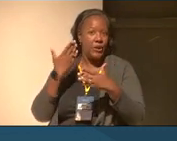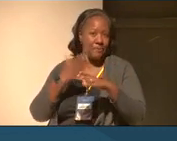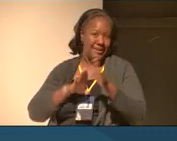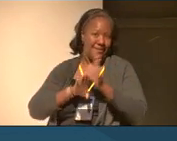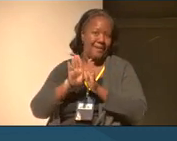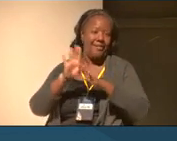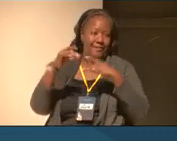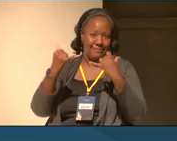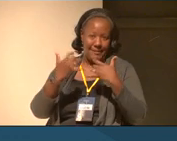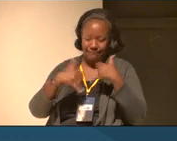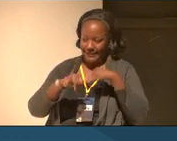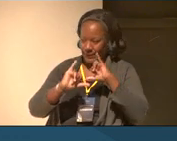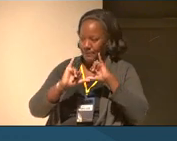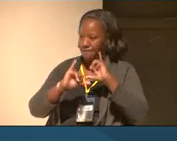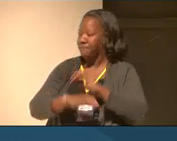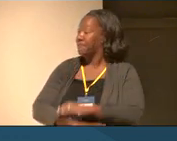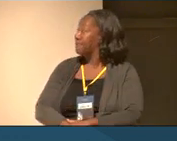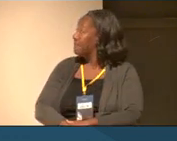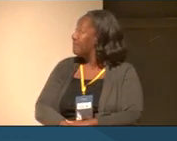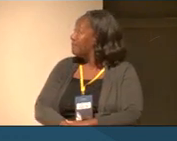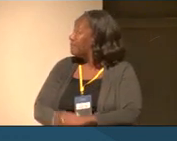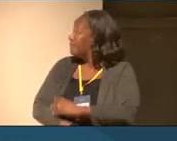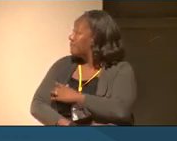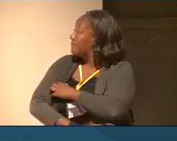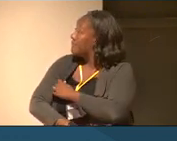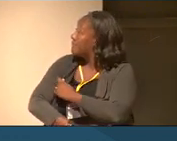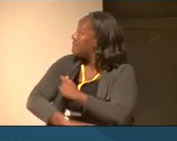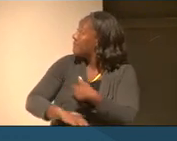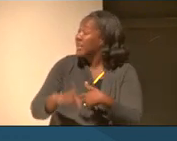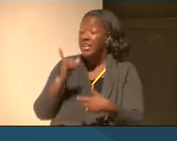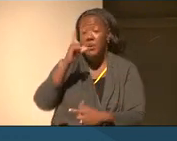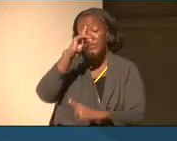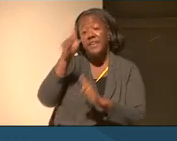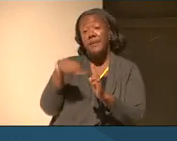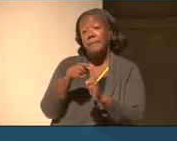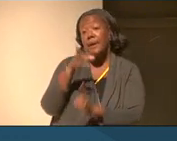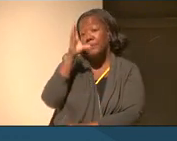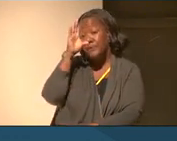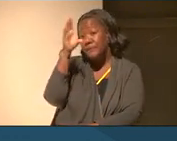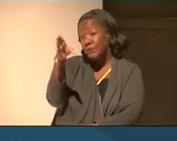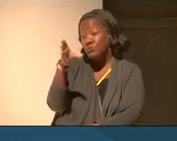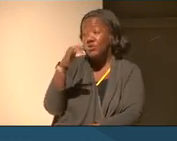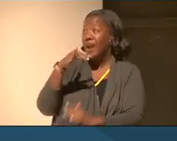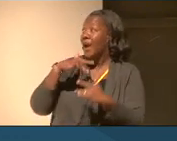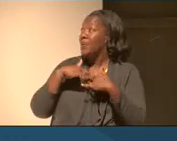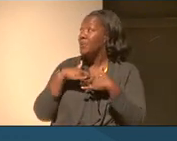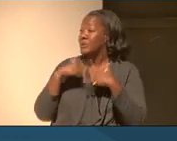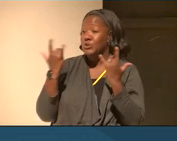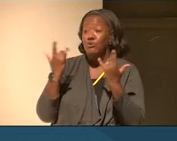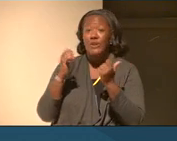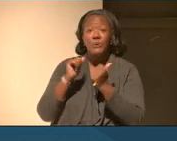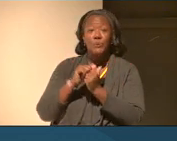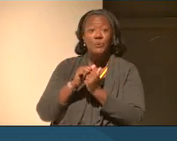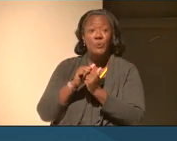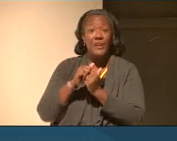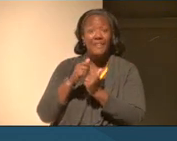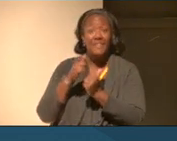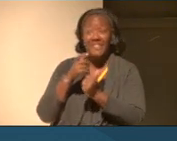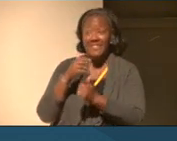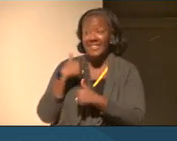well. And then finally, in terms of thinking about the future, I was thrilled in the two panels back to